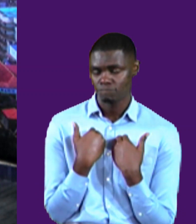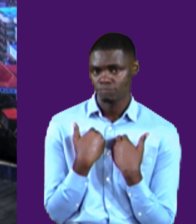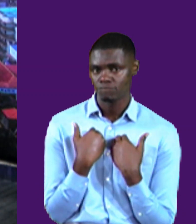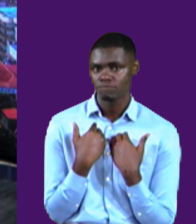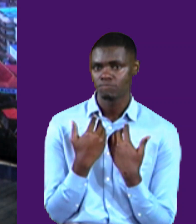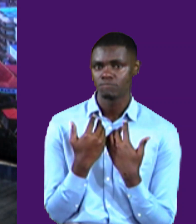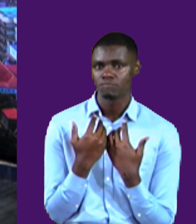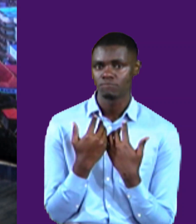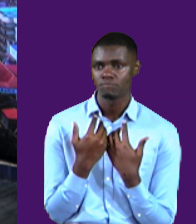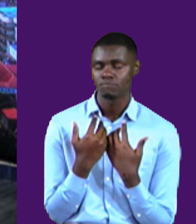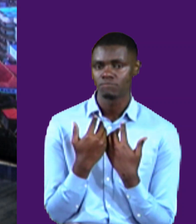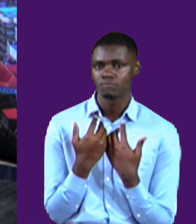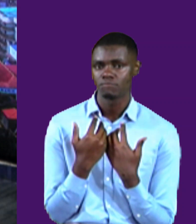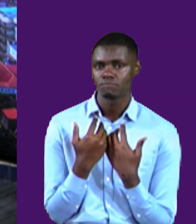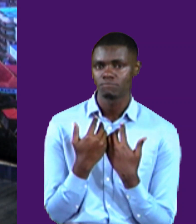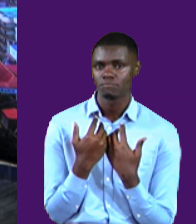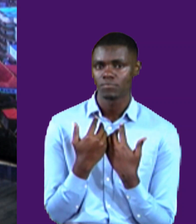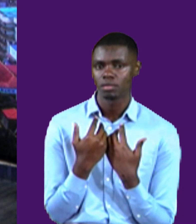such